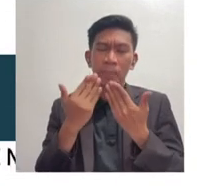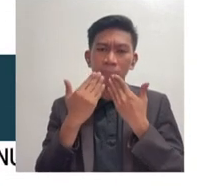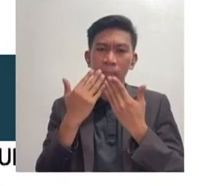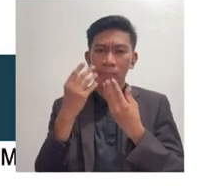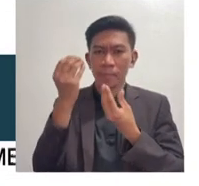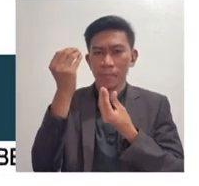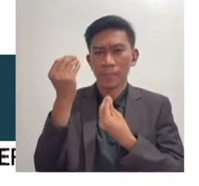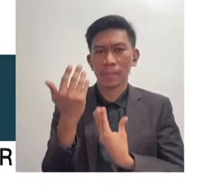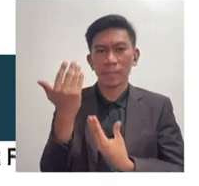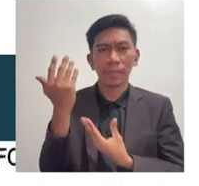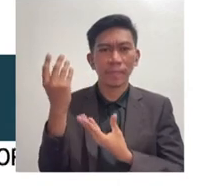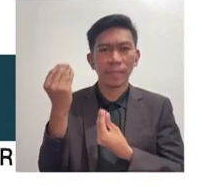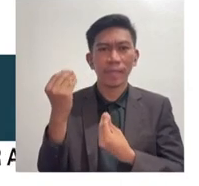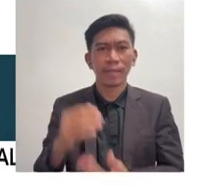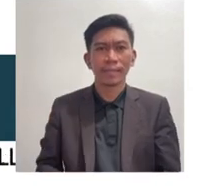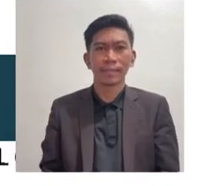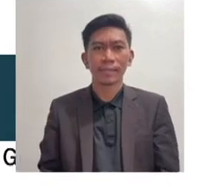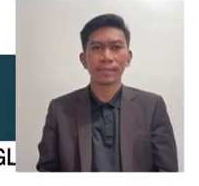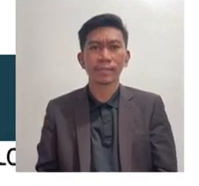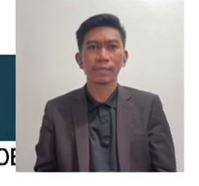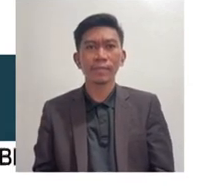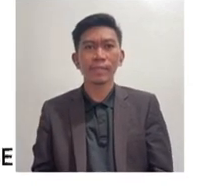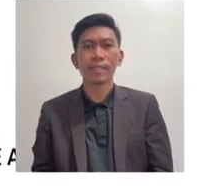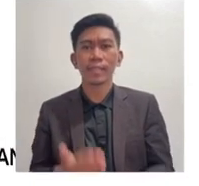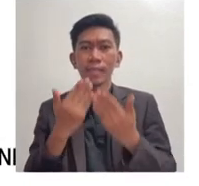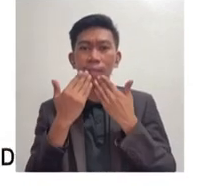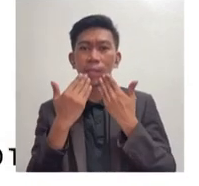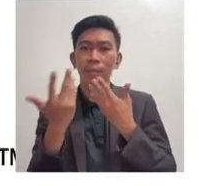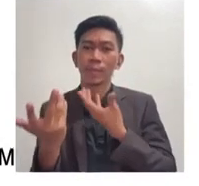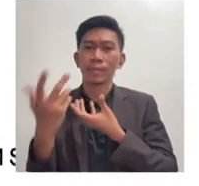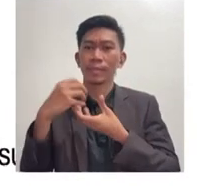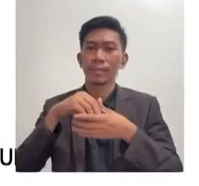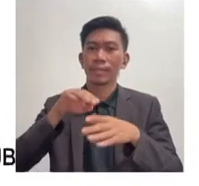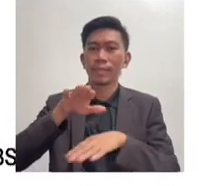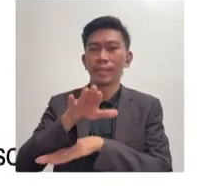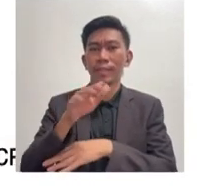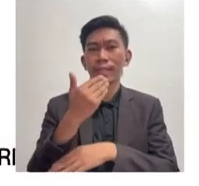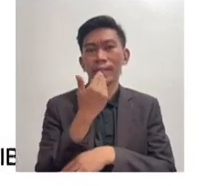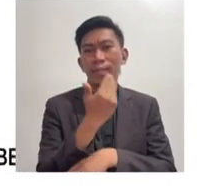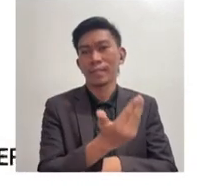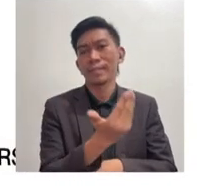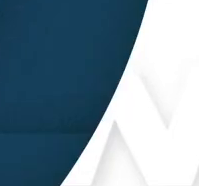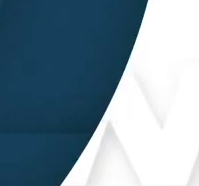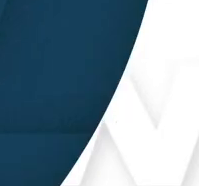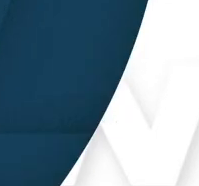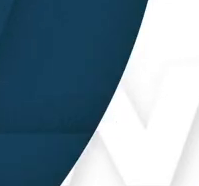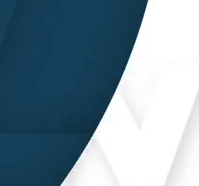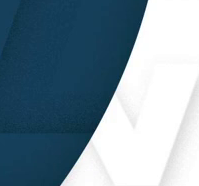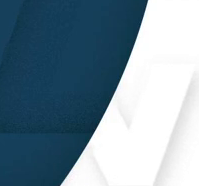posted. Thank you so much for joining us this afternoon. Thank you, and ingat po kayo. Have a good day.